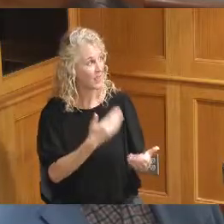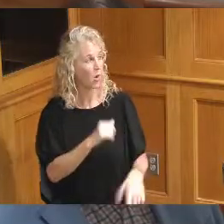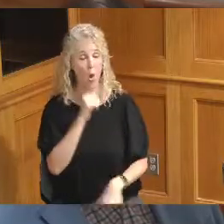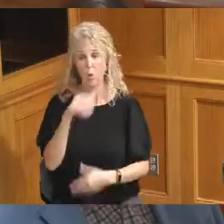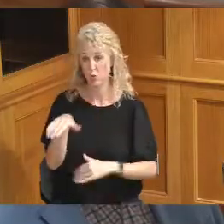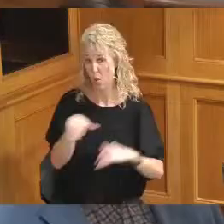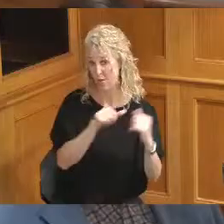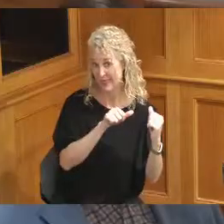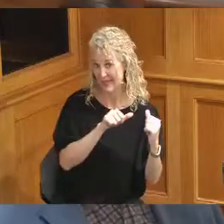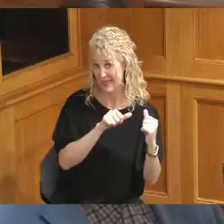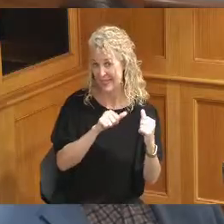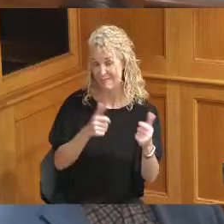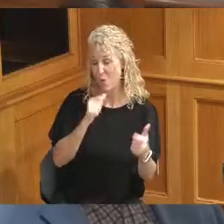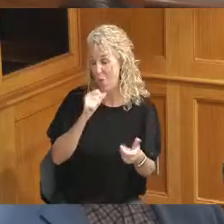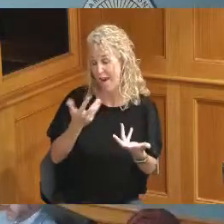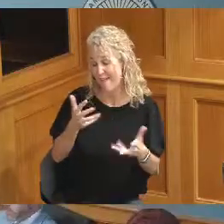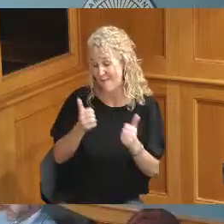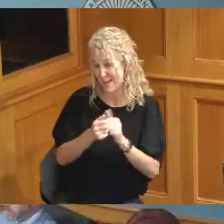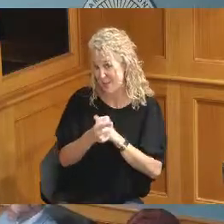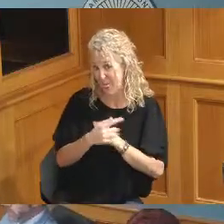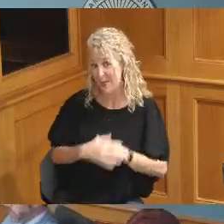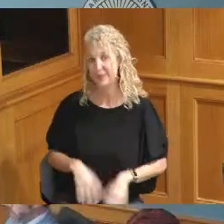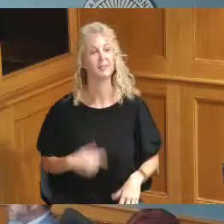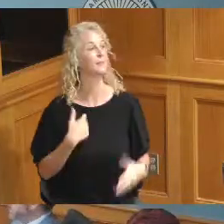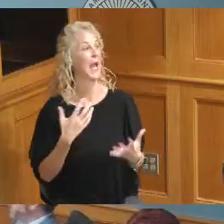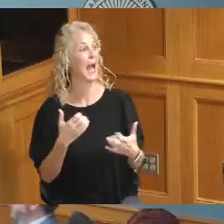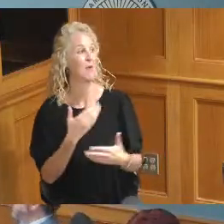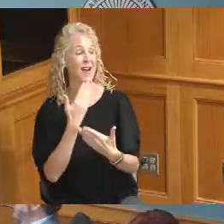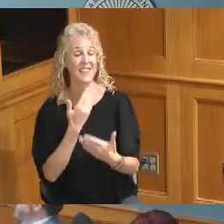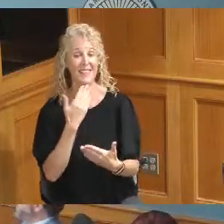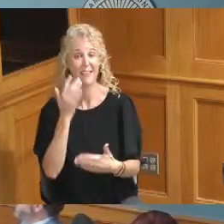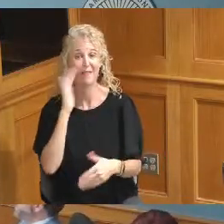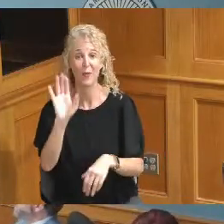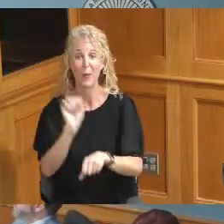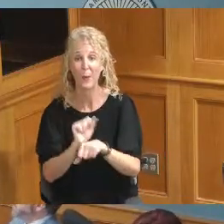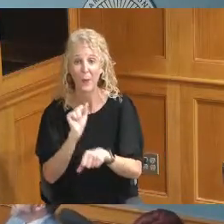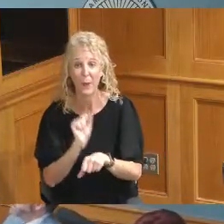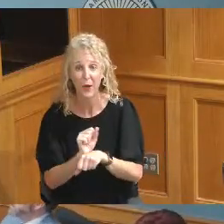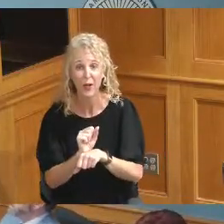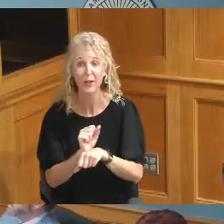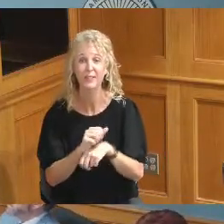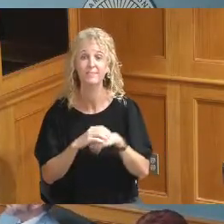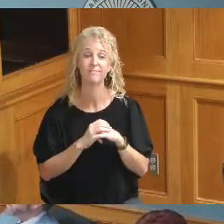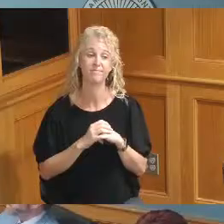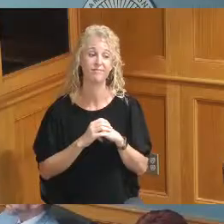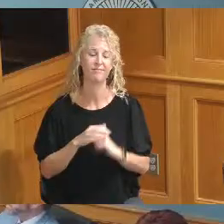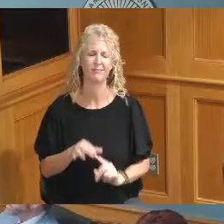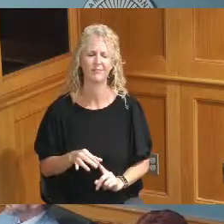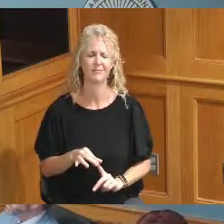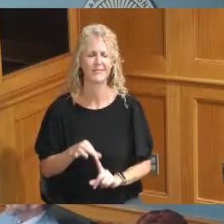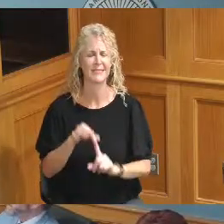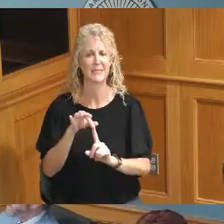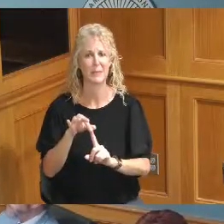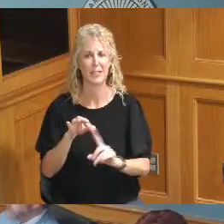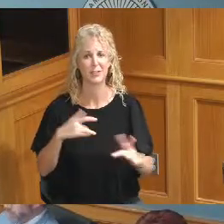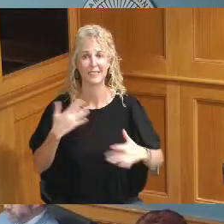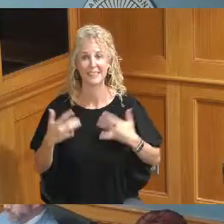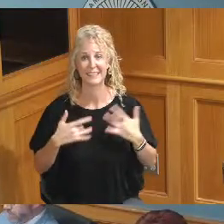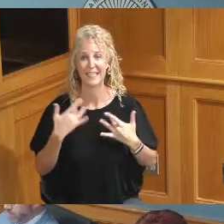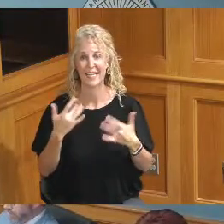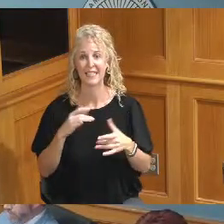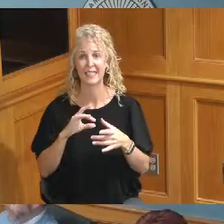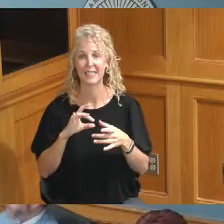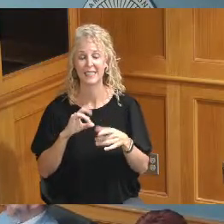it. We're not done. Okay. Yeah, I just wanted to thank you for the work that you're doing in the Thank you. community, and I'm especially excited about the partnership